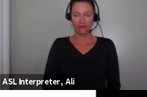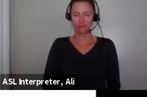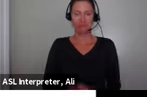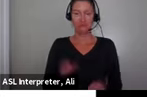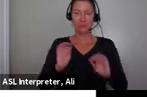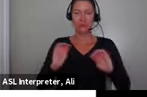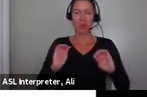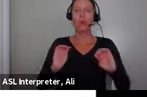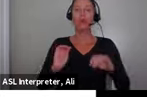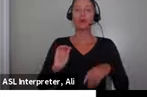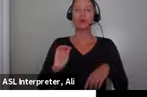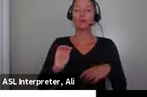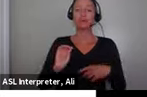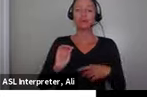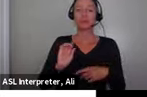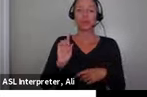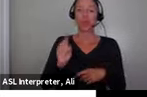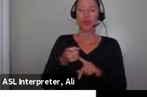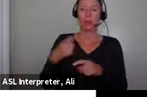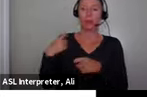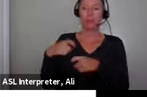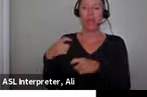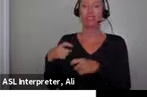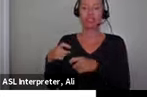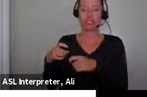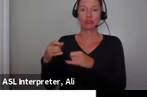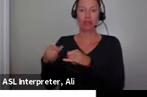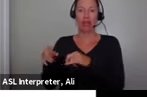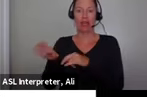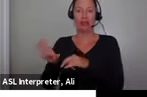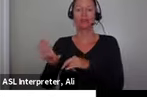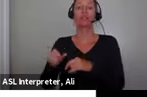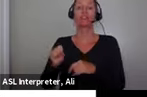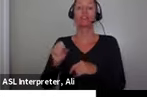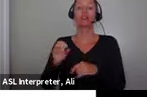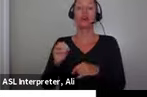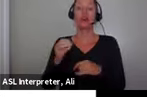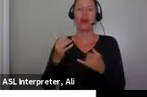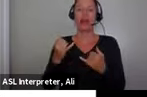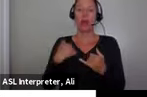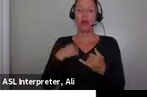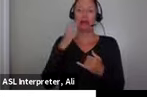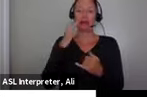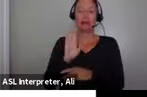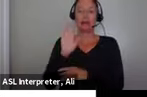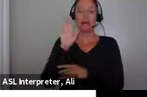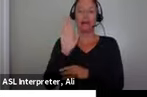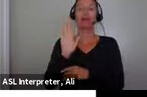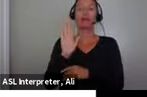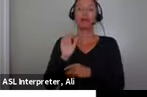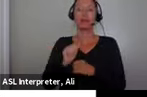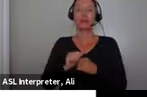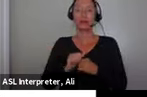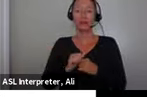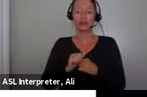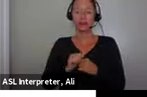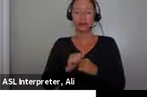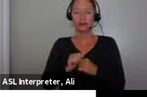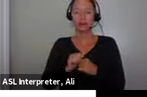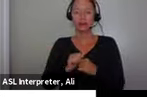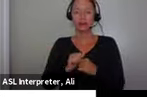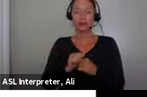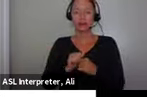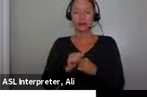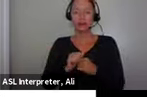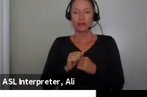Nope, no preguntas, gracias. I see a hand raised from a call-in attendee. Your